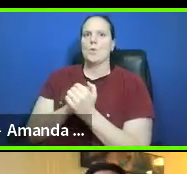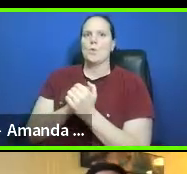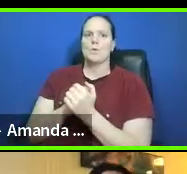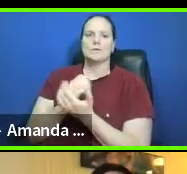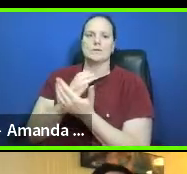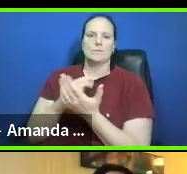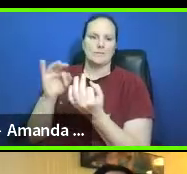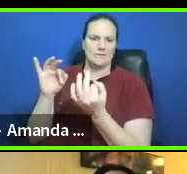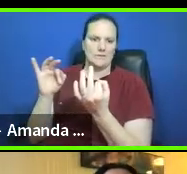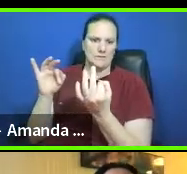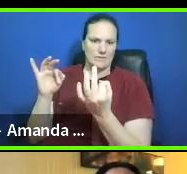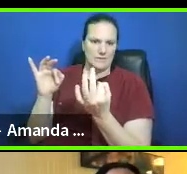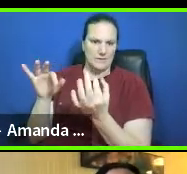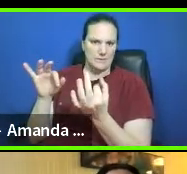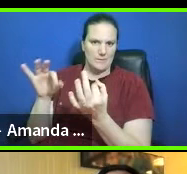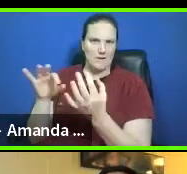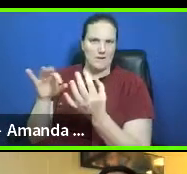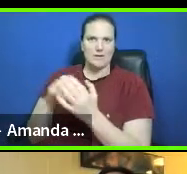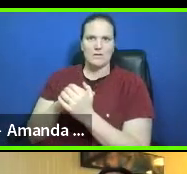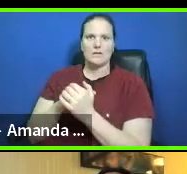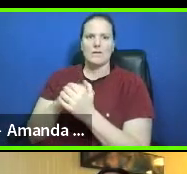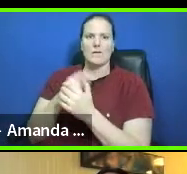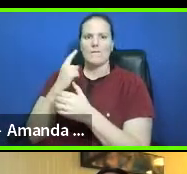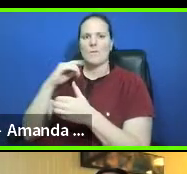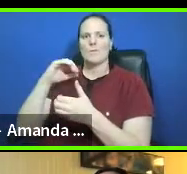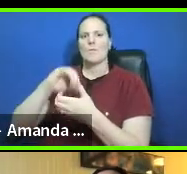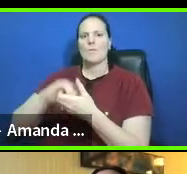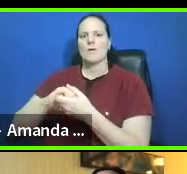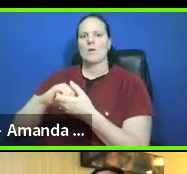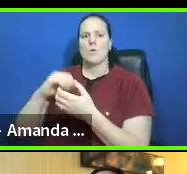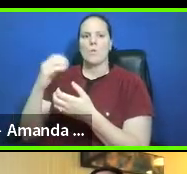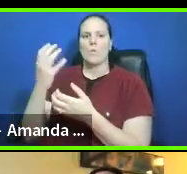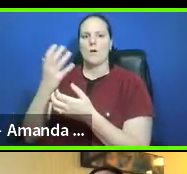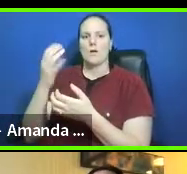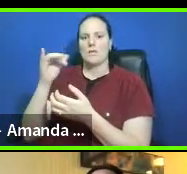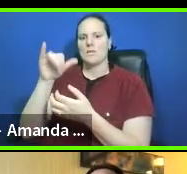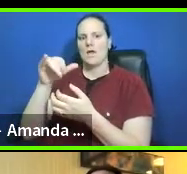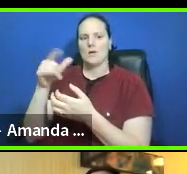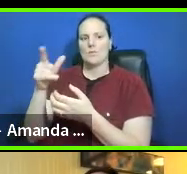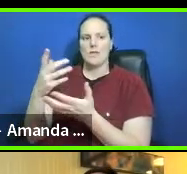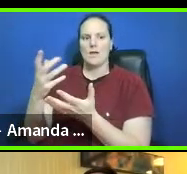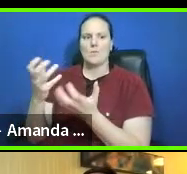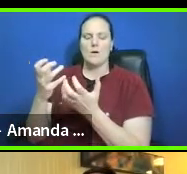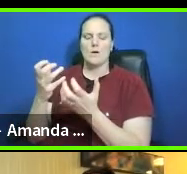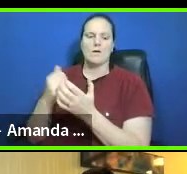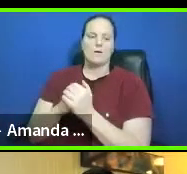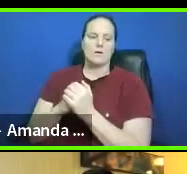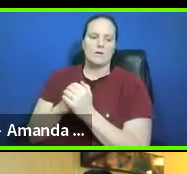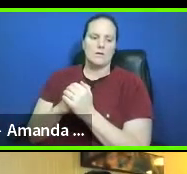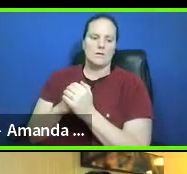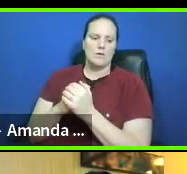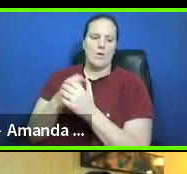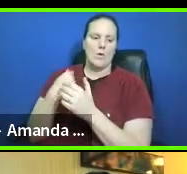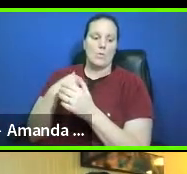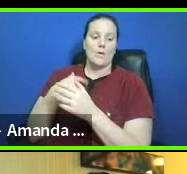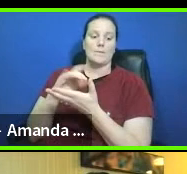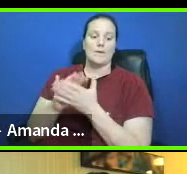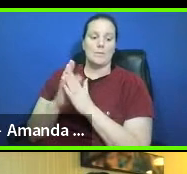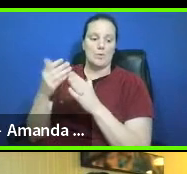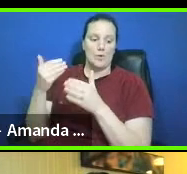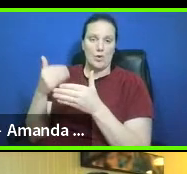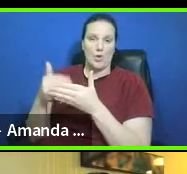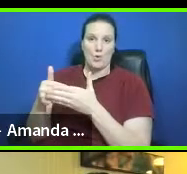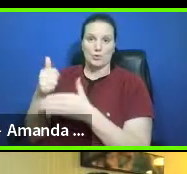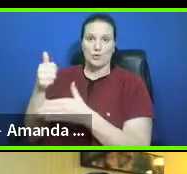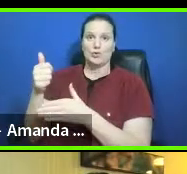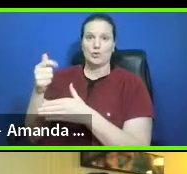feedback on from our partners on what those might be, what they desire, and as we do get closer